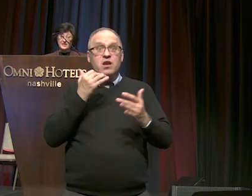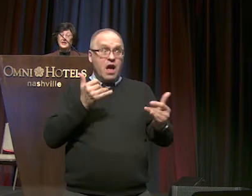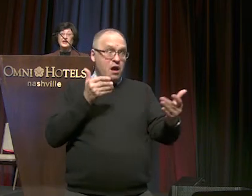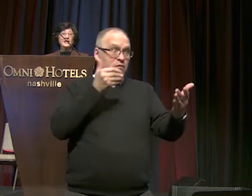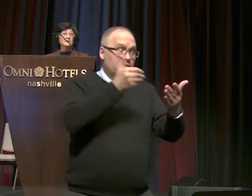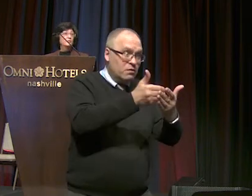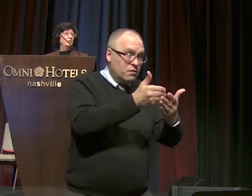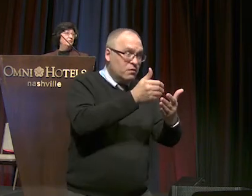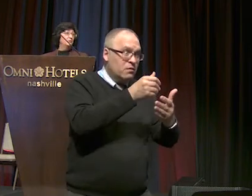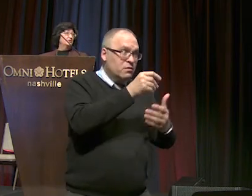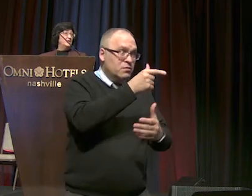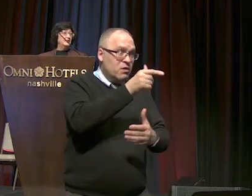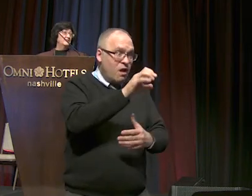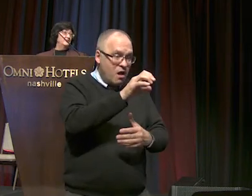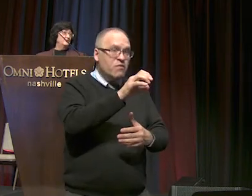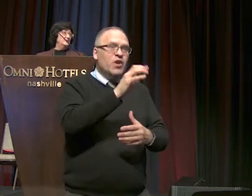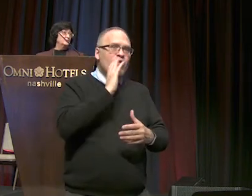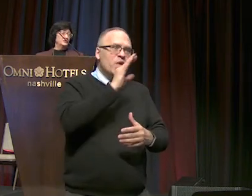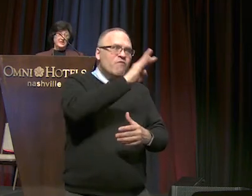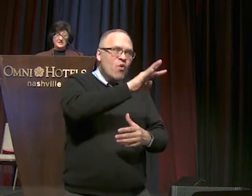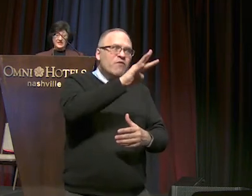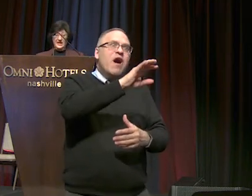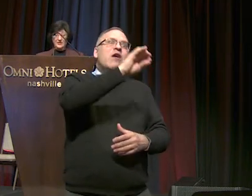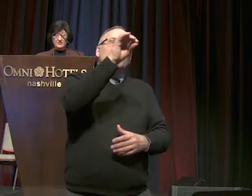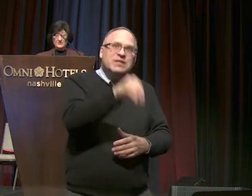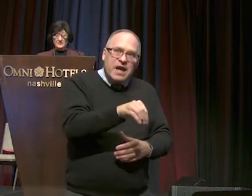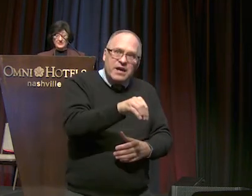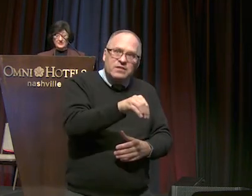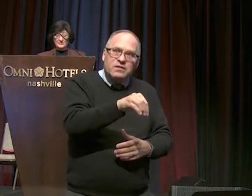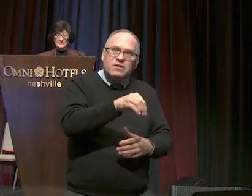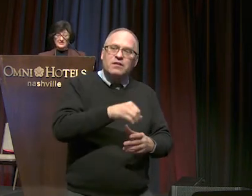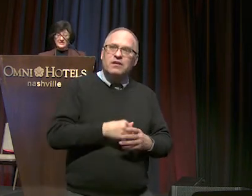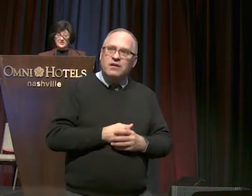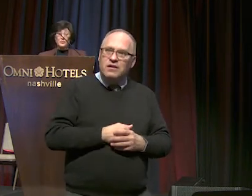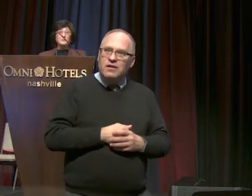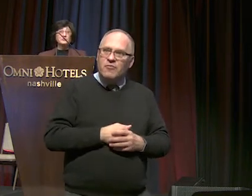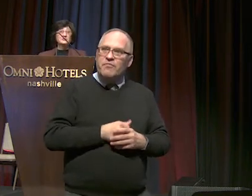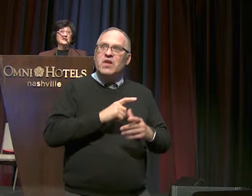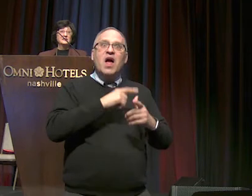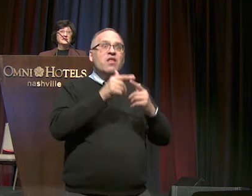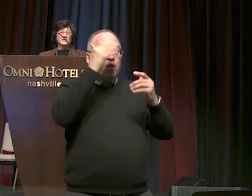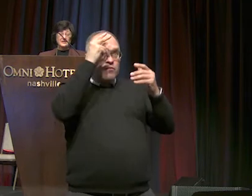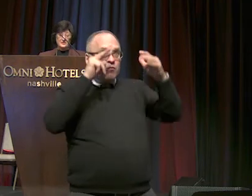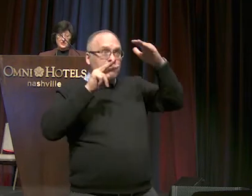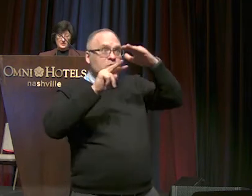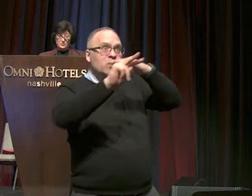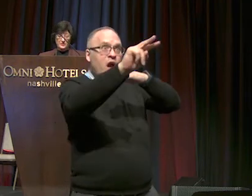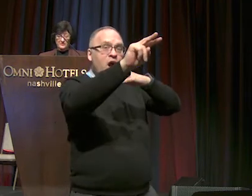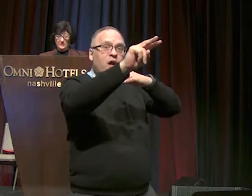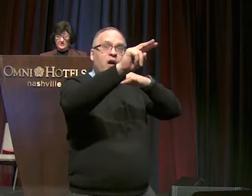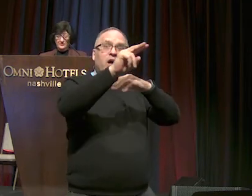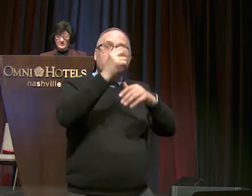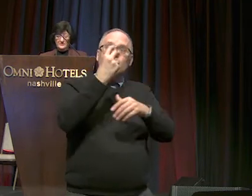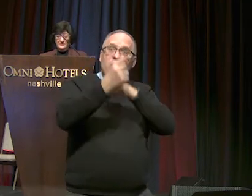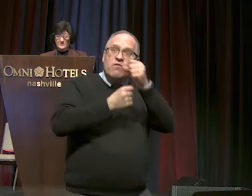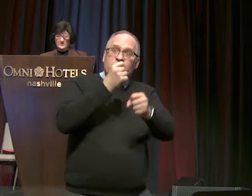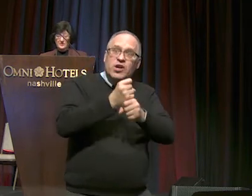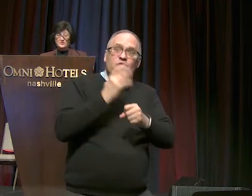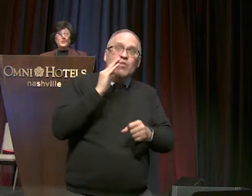44%, and we project, if we just project that out, it gets to 61% in just 12